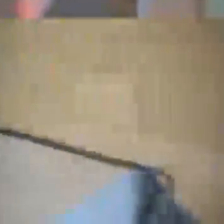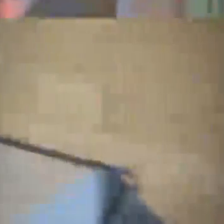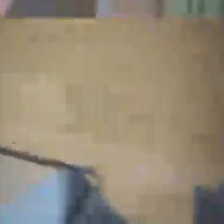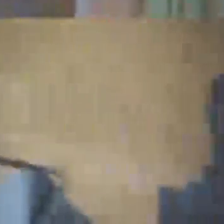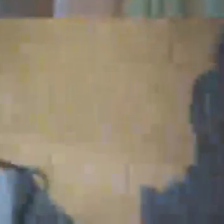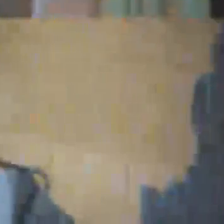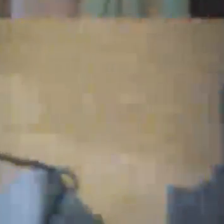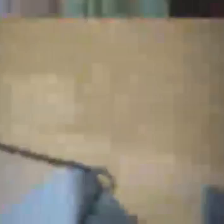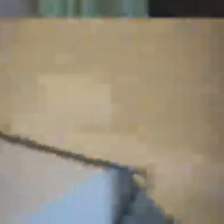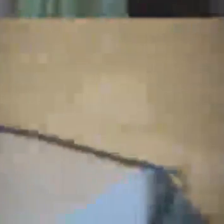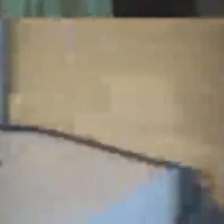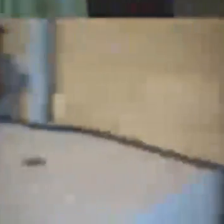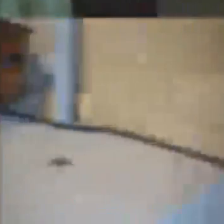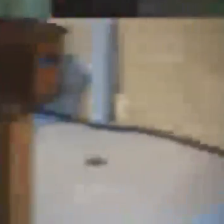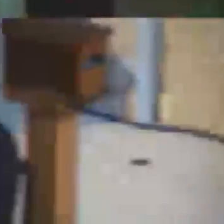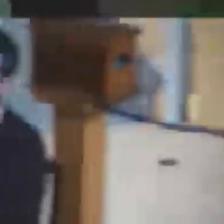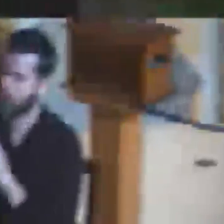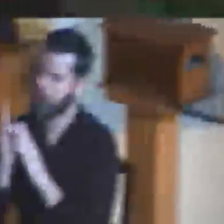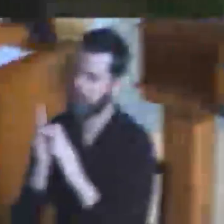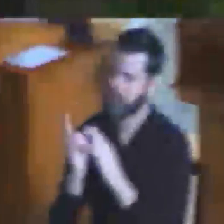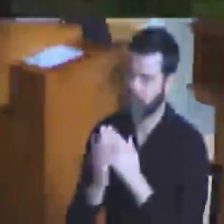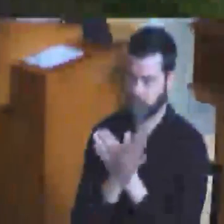Take a moment and relax.